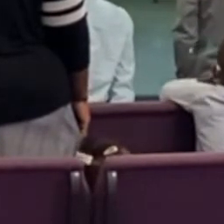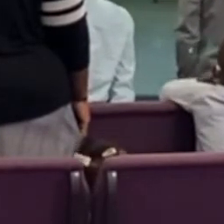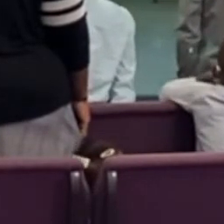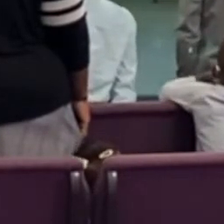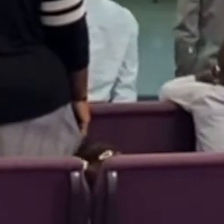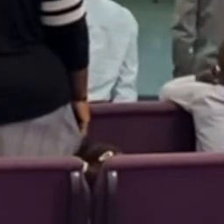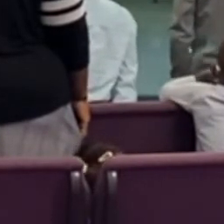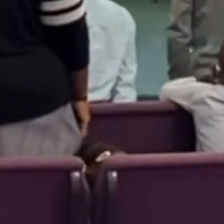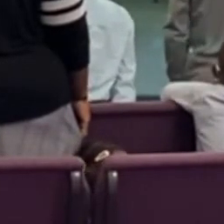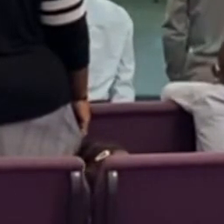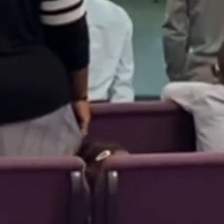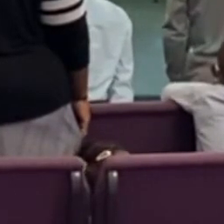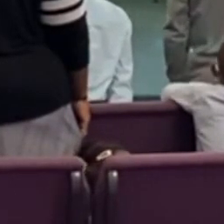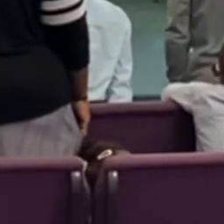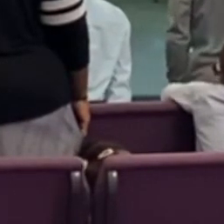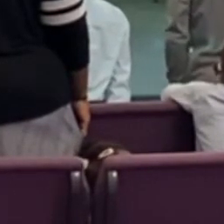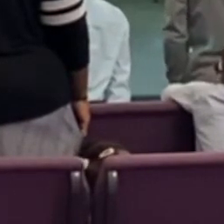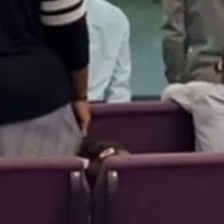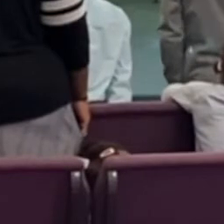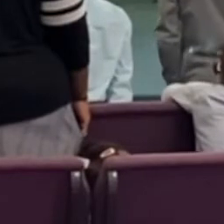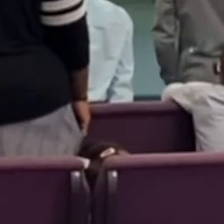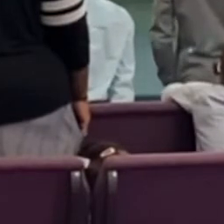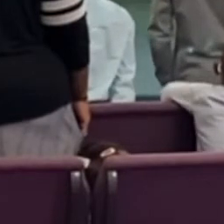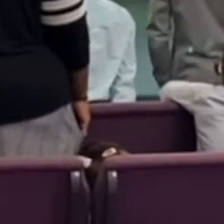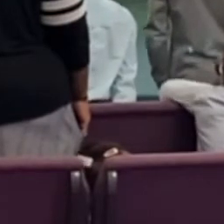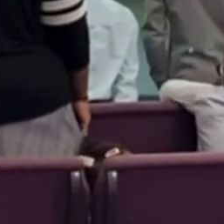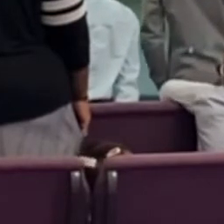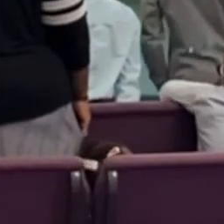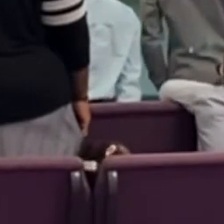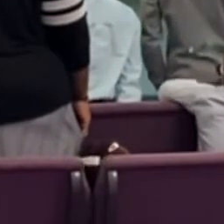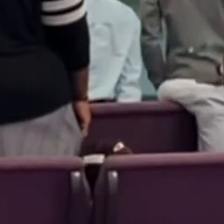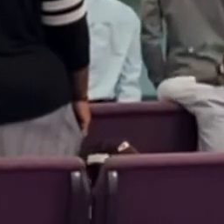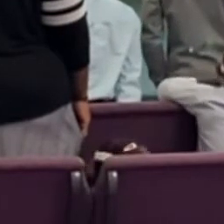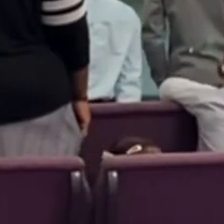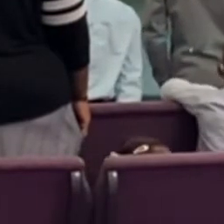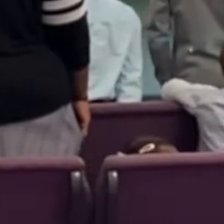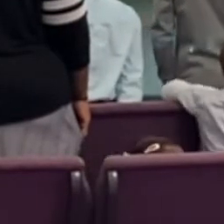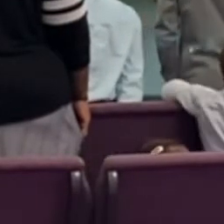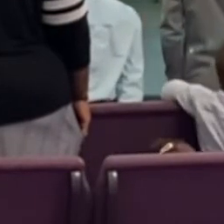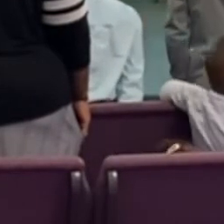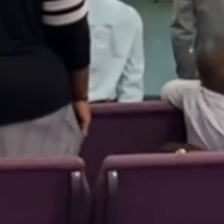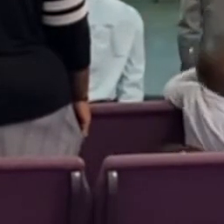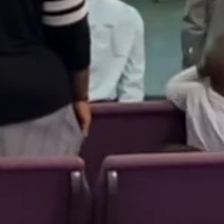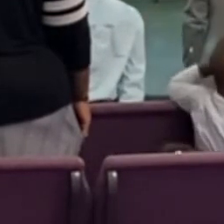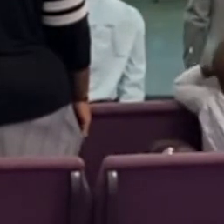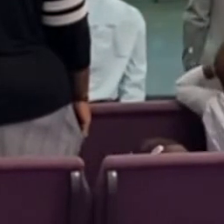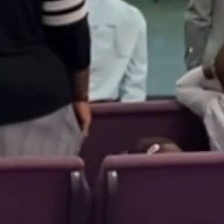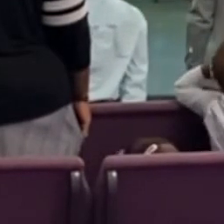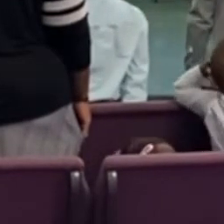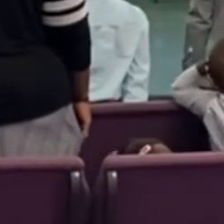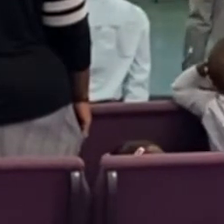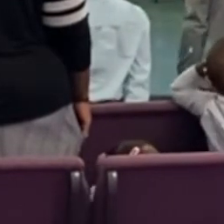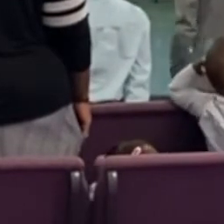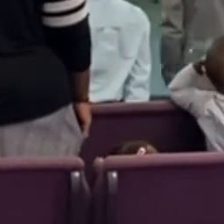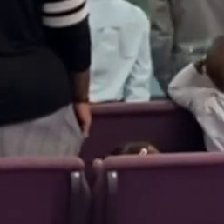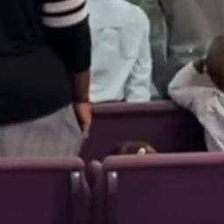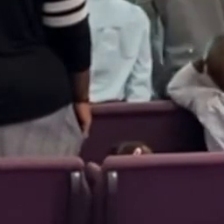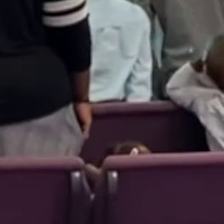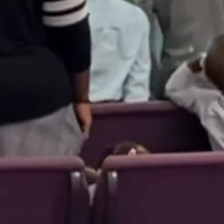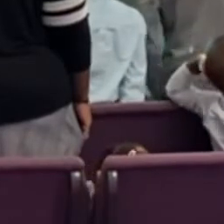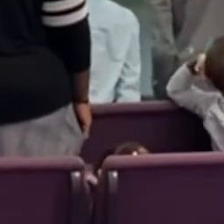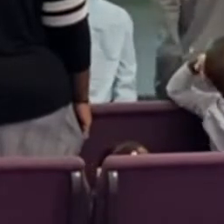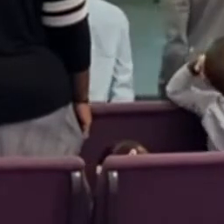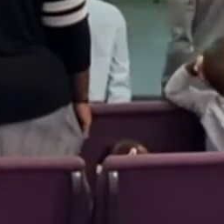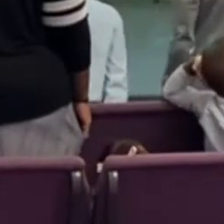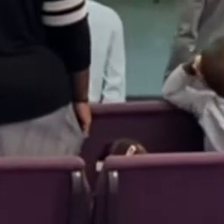them, Ye men of Judea, and all ye that dwell at Jerusalem, be this known unto you,